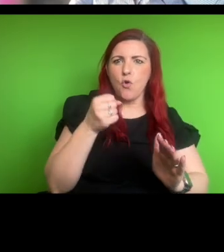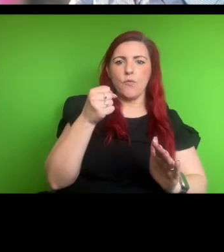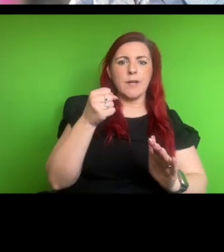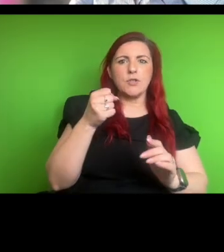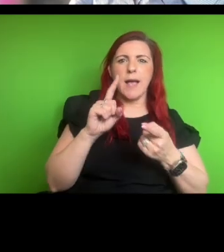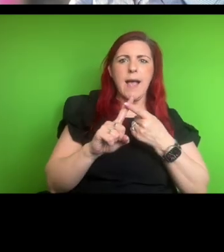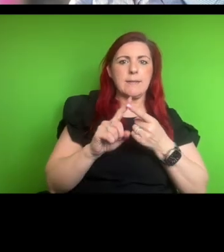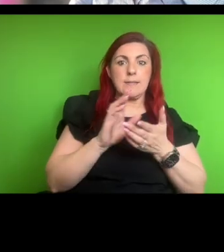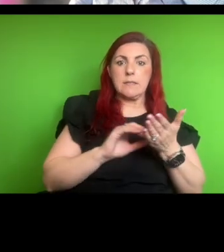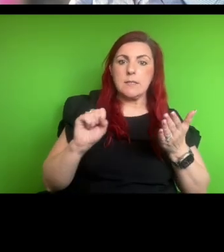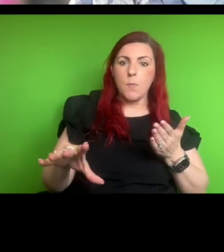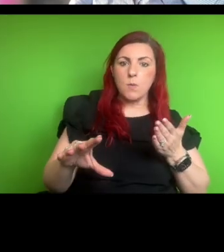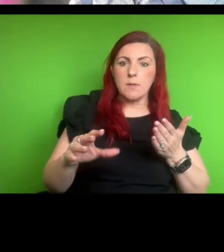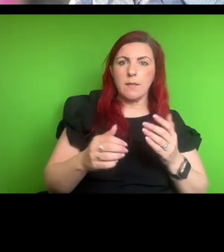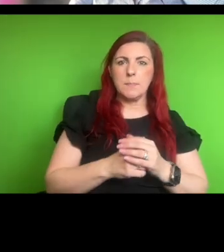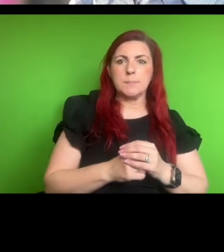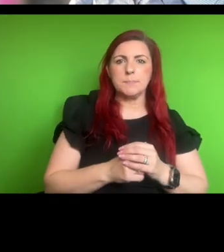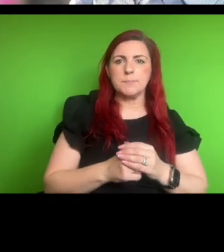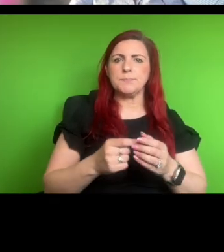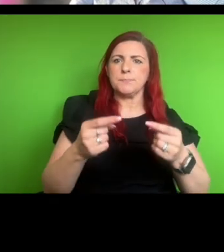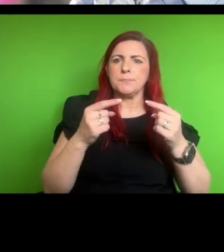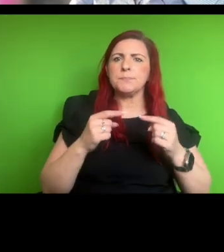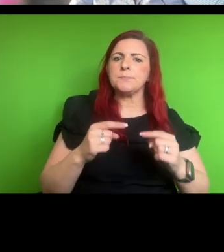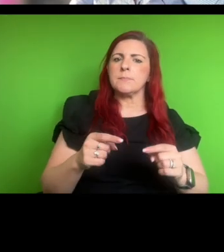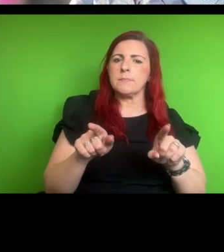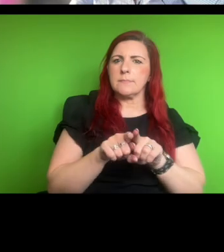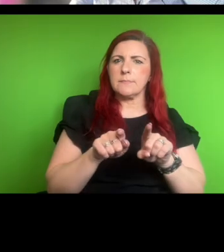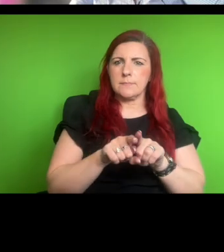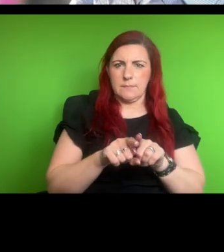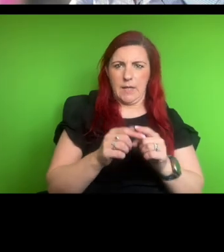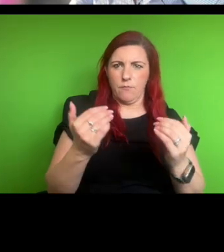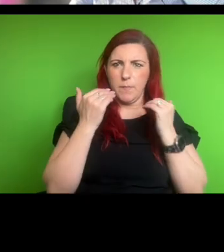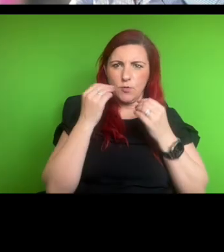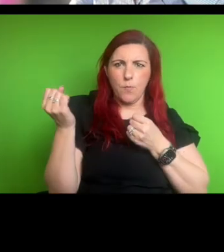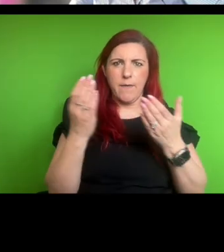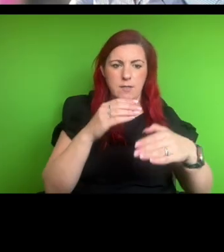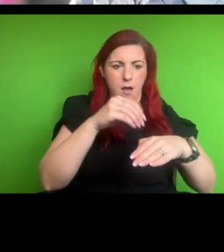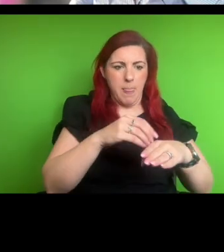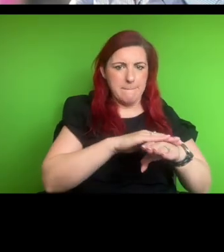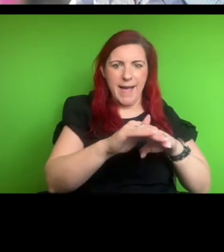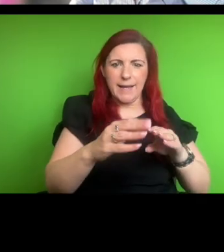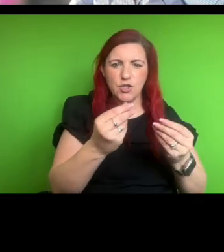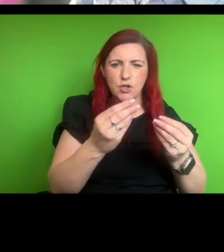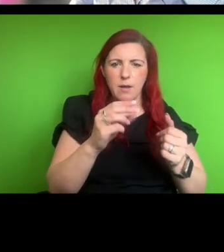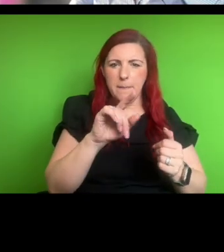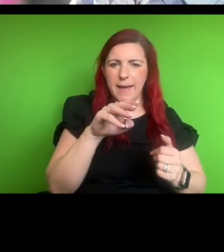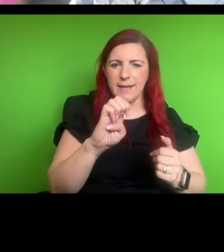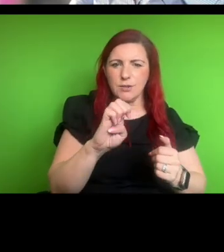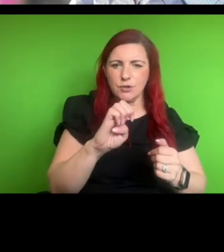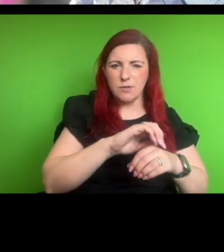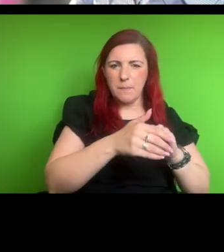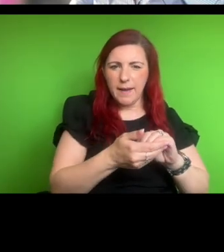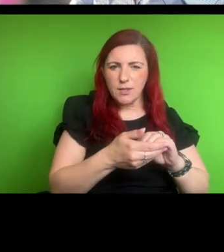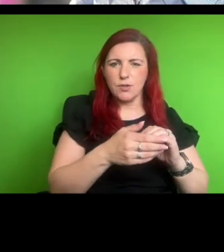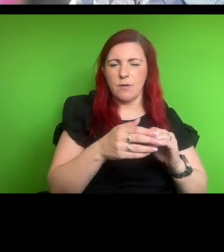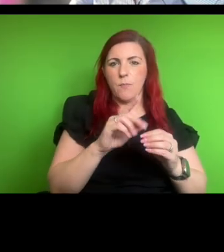The requirements also include information provided on a package of a product, information provided in a